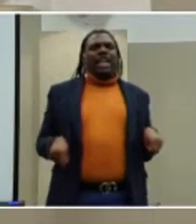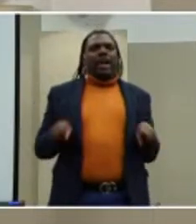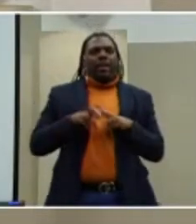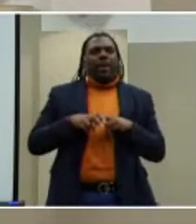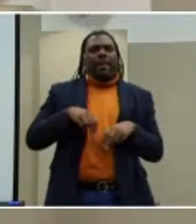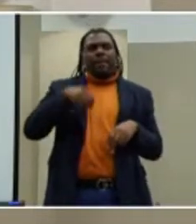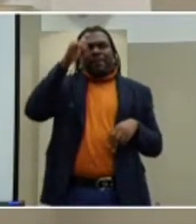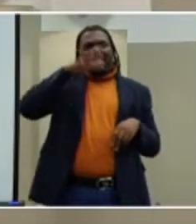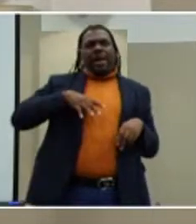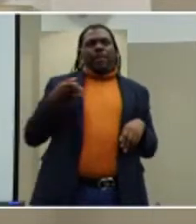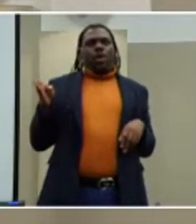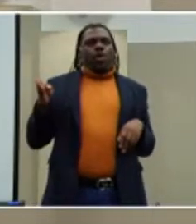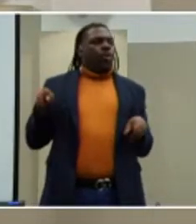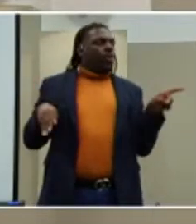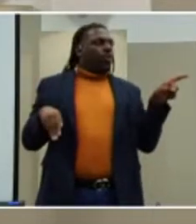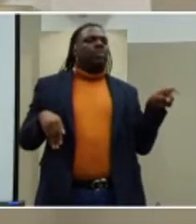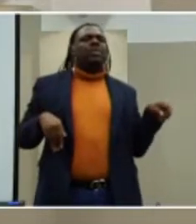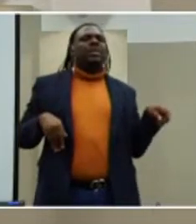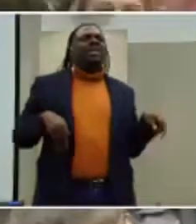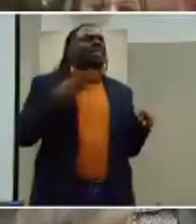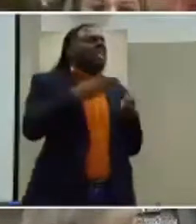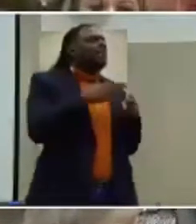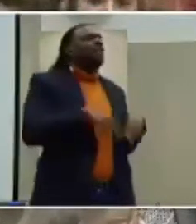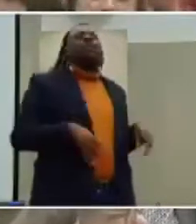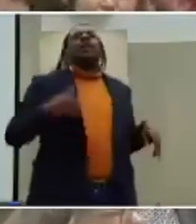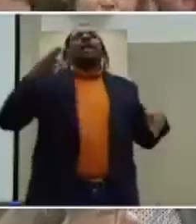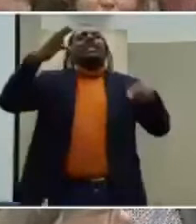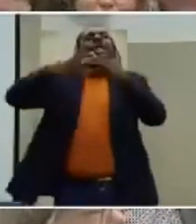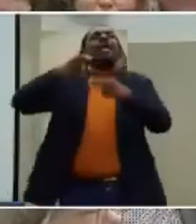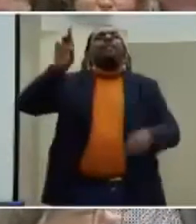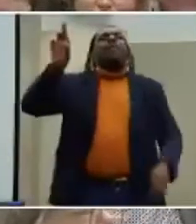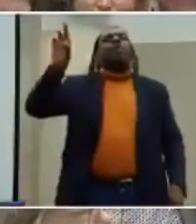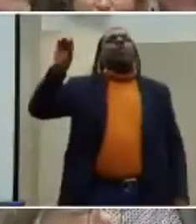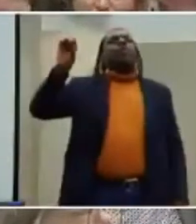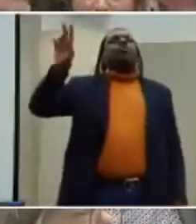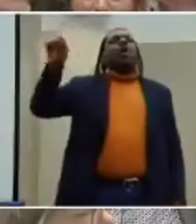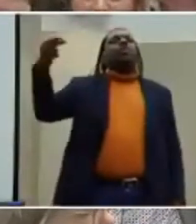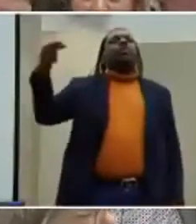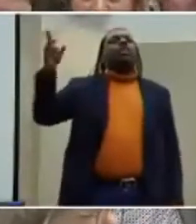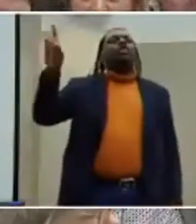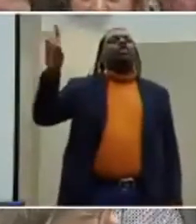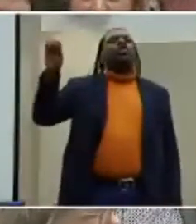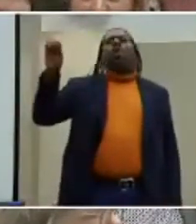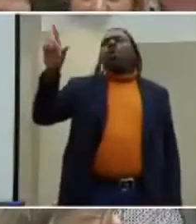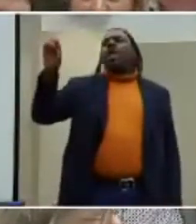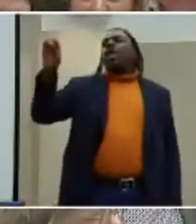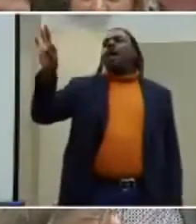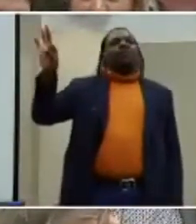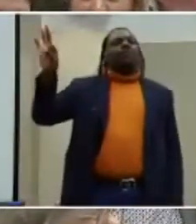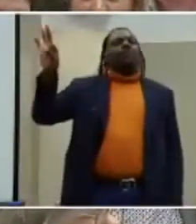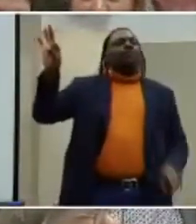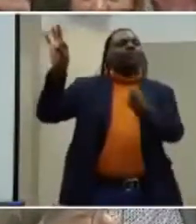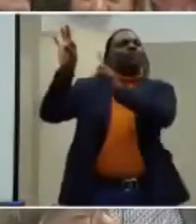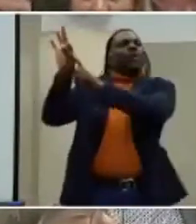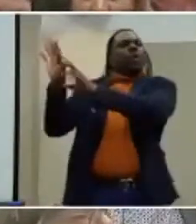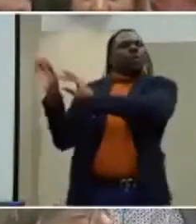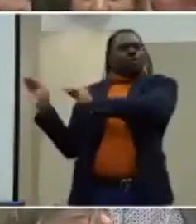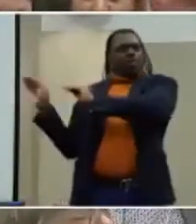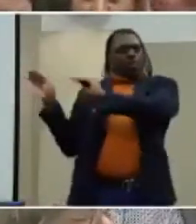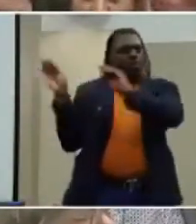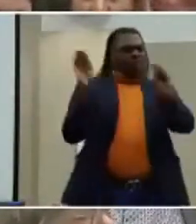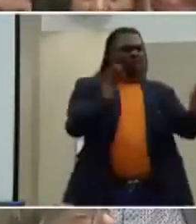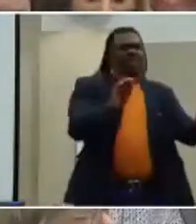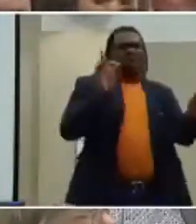Yeah, maybe. Make sure you tell me your name, sir, Yeah, please. my name is Ross Doloff, and I moved here from Boston a while ago.